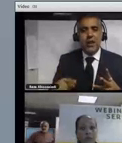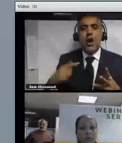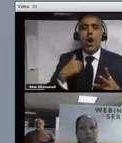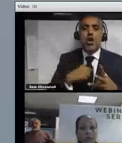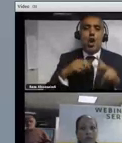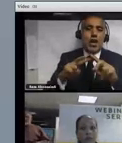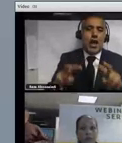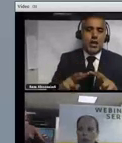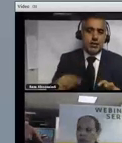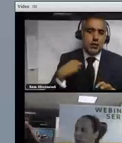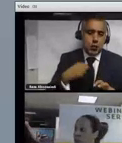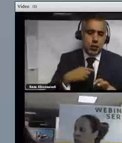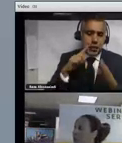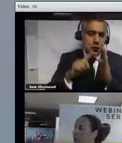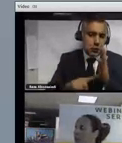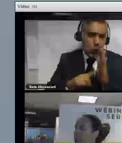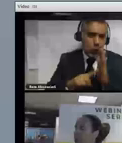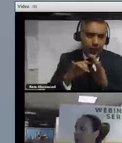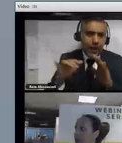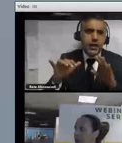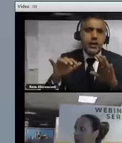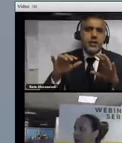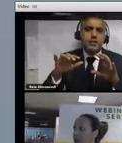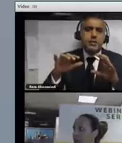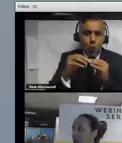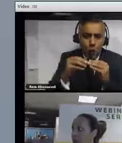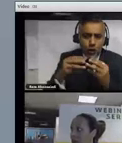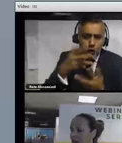we can explore that interaction.